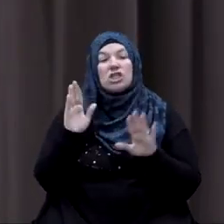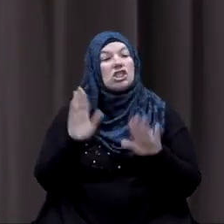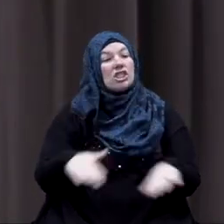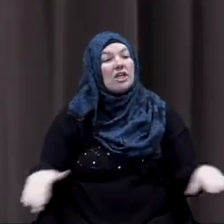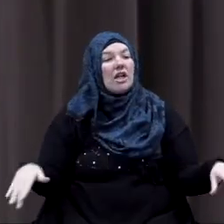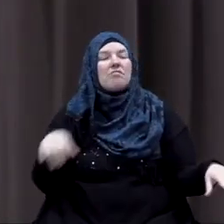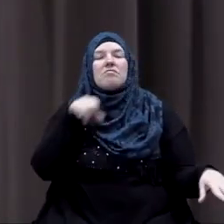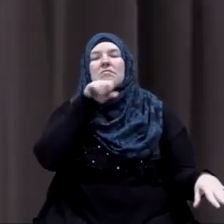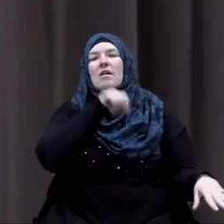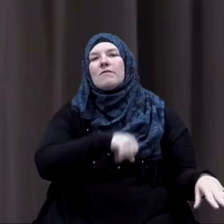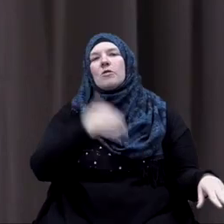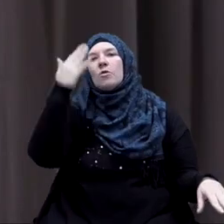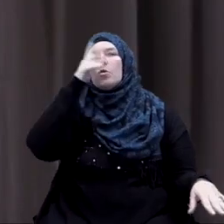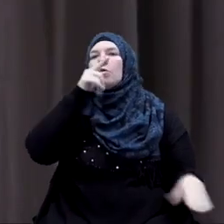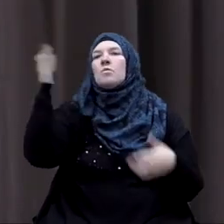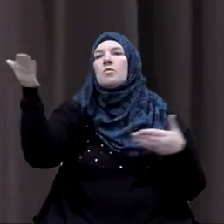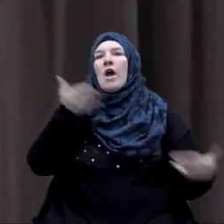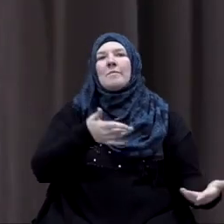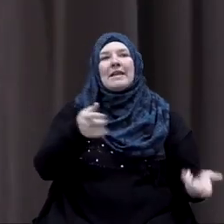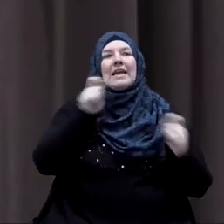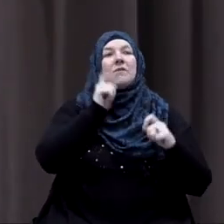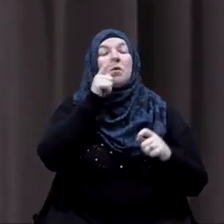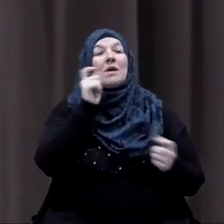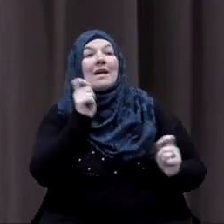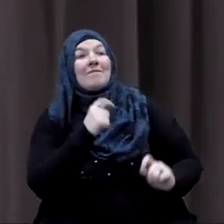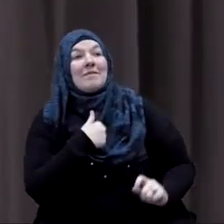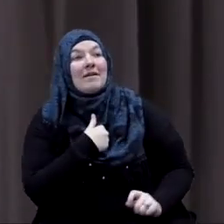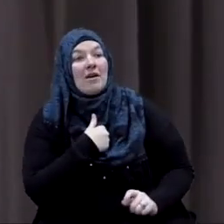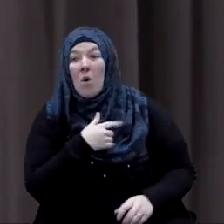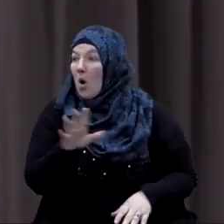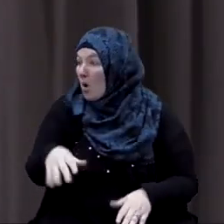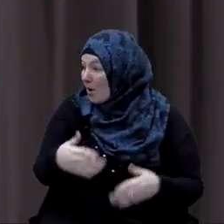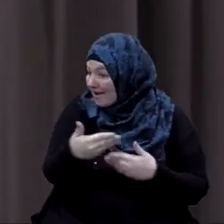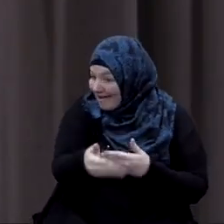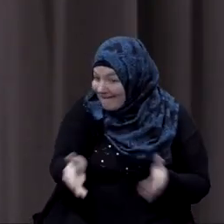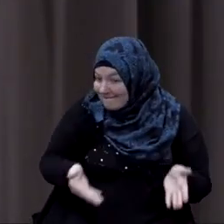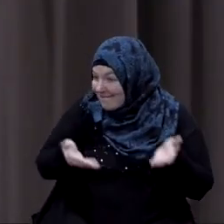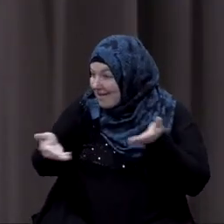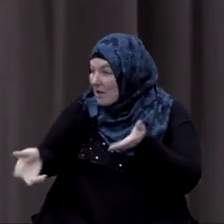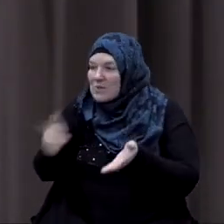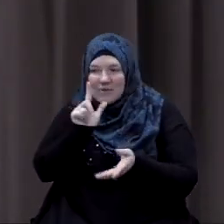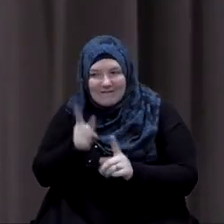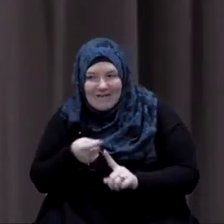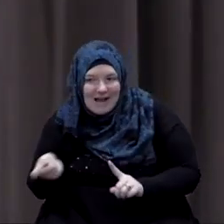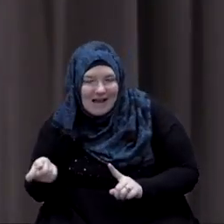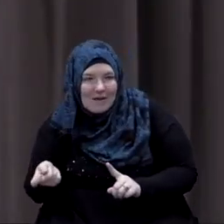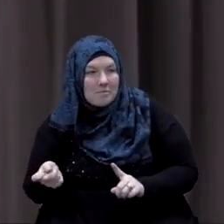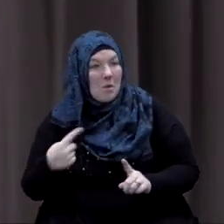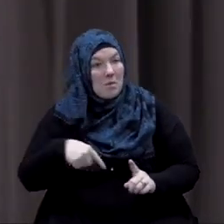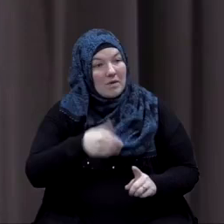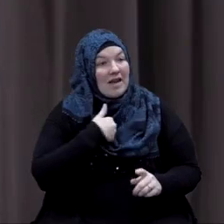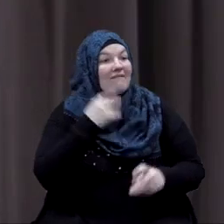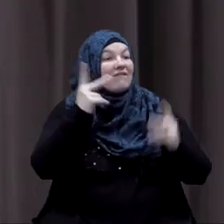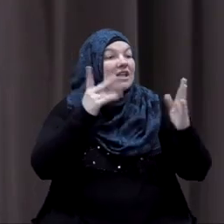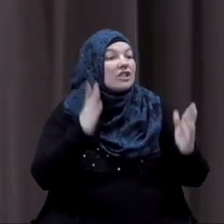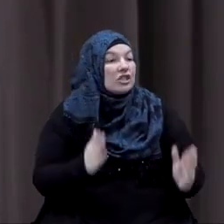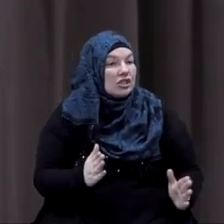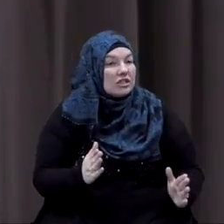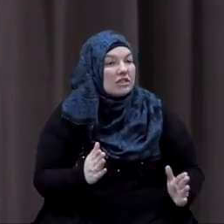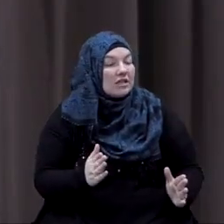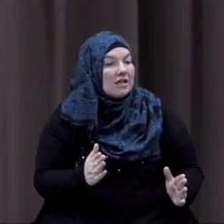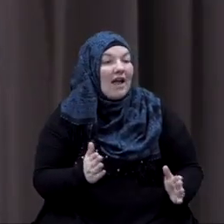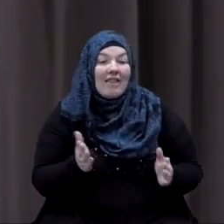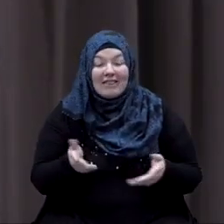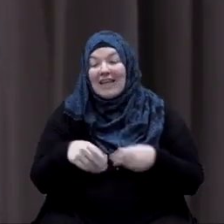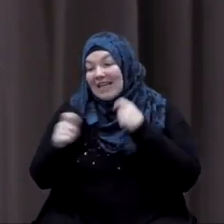Children love to know who brought them the gifts that you show them. When you present your kids and say, we had guests and they